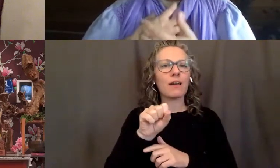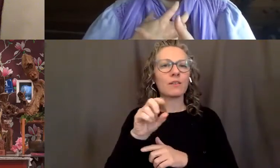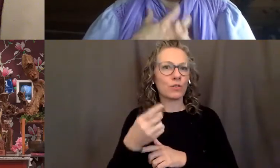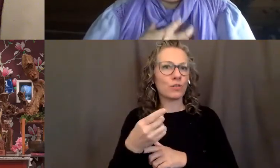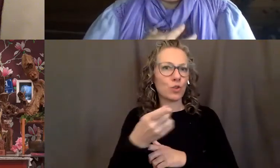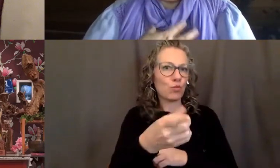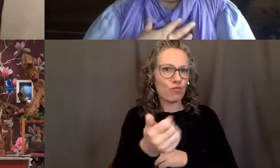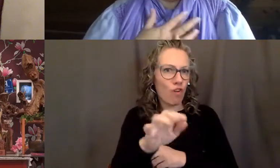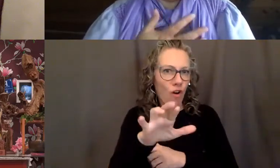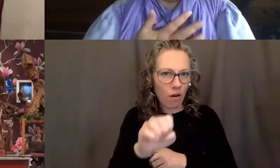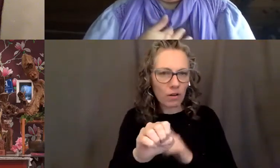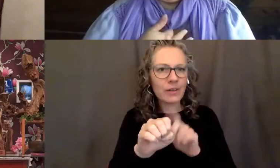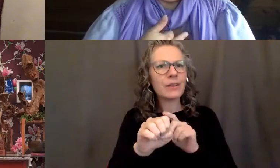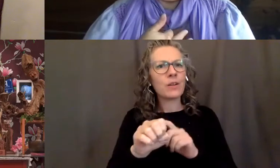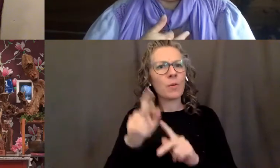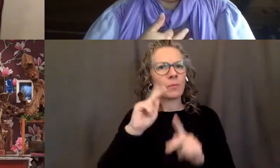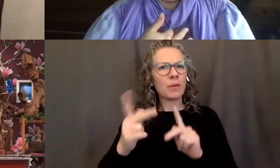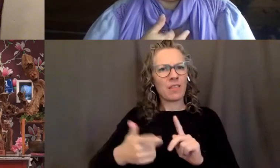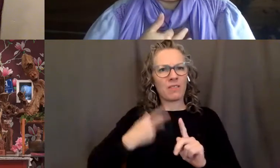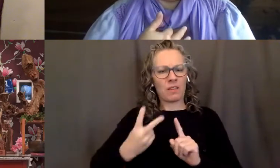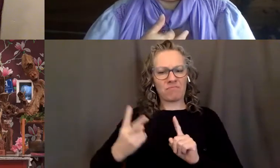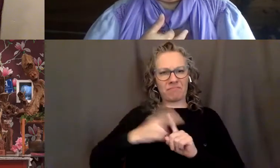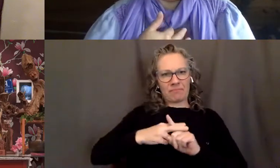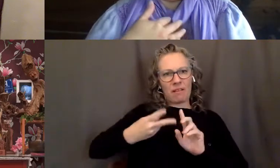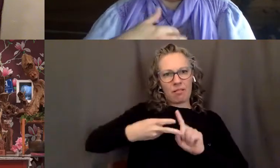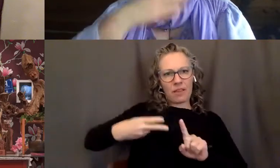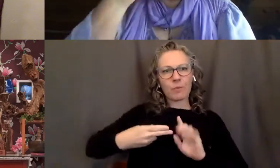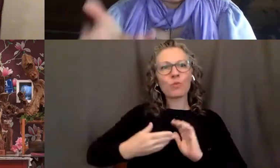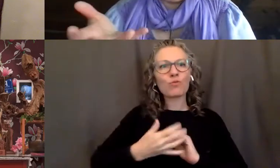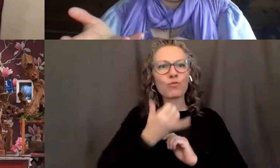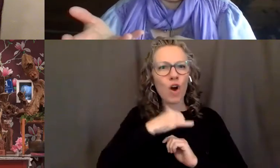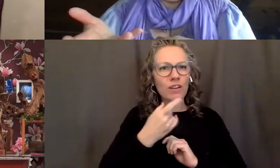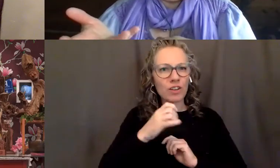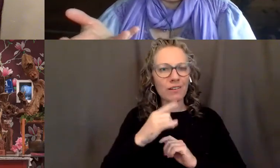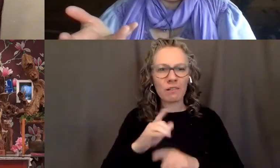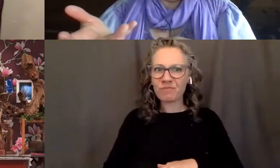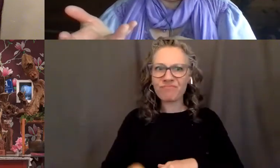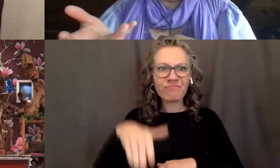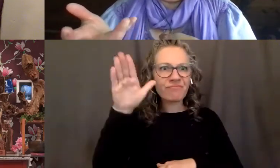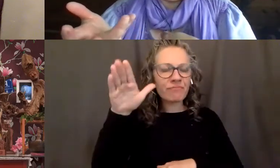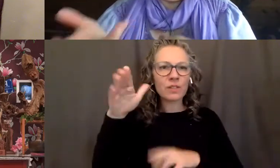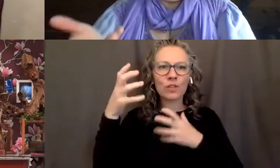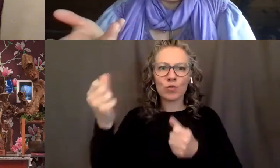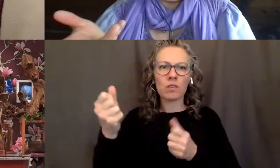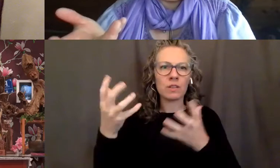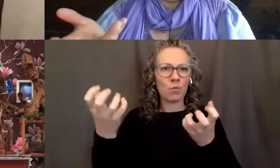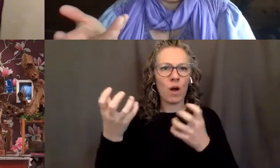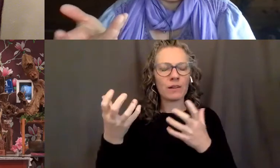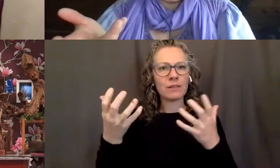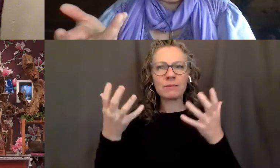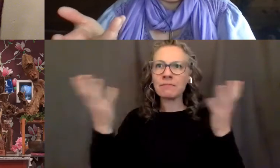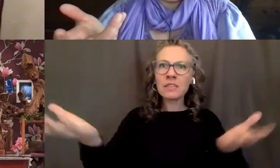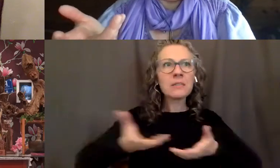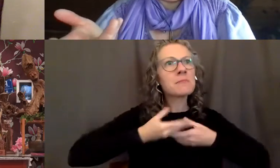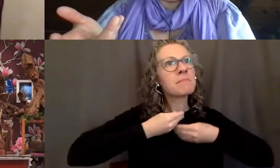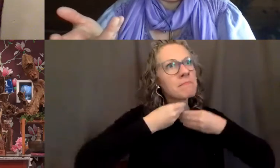feel like they've been identified, labeled as the wrong gender all of their lives, and they so strongly want it to be known to everyone that